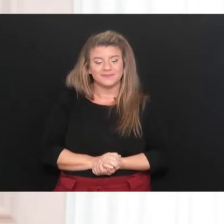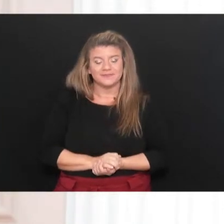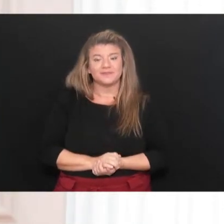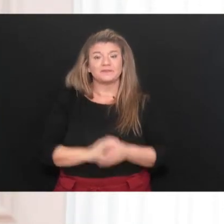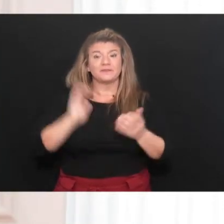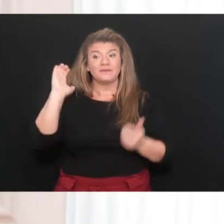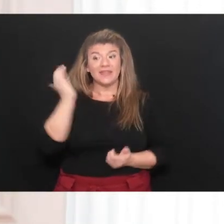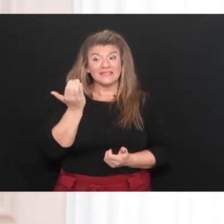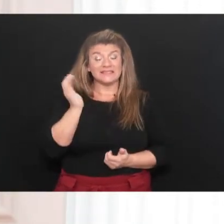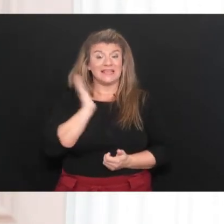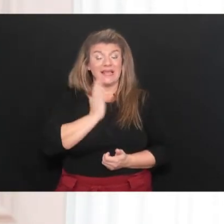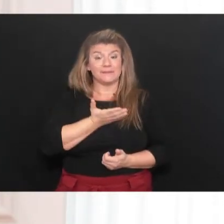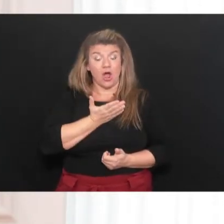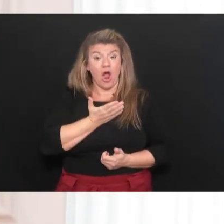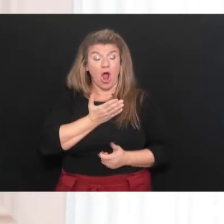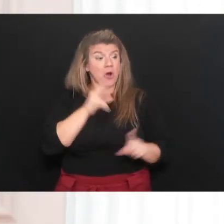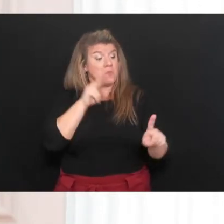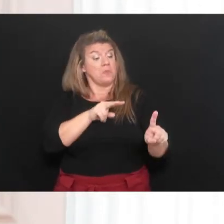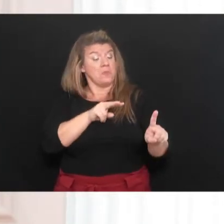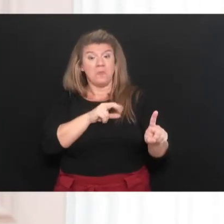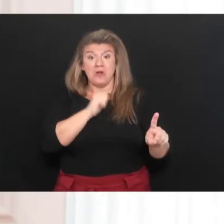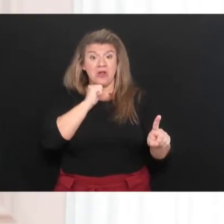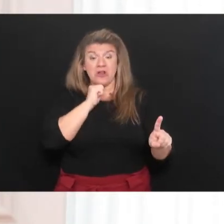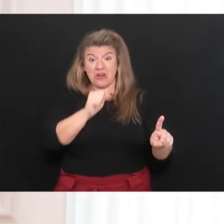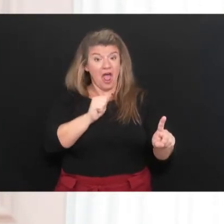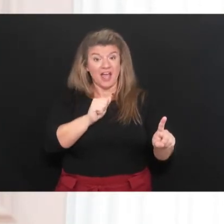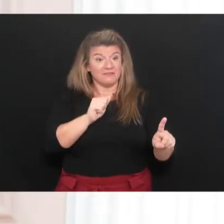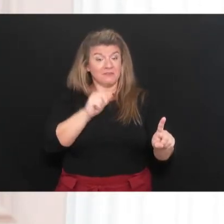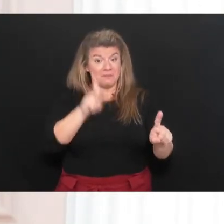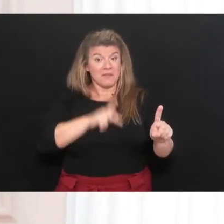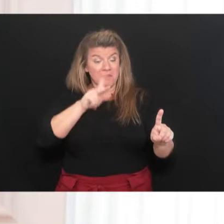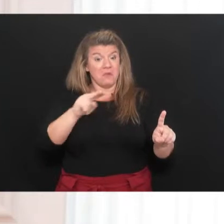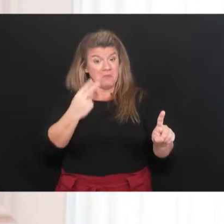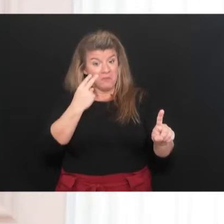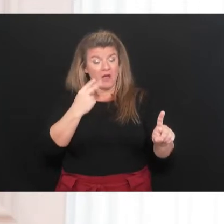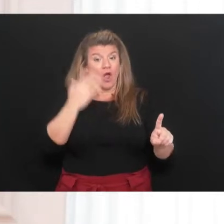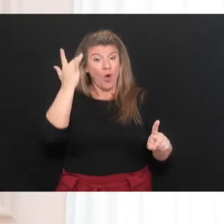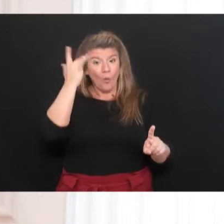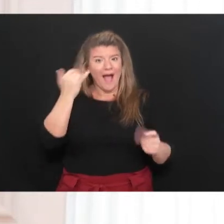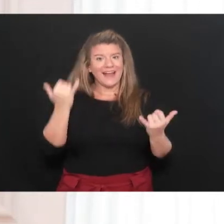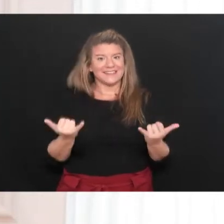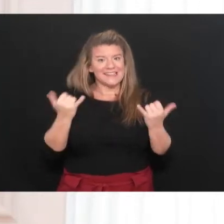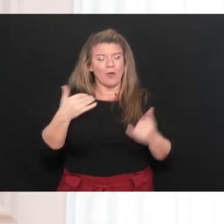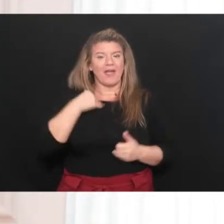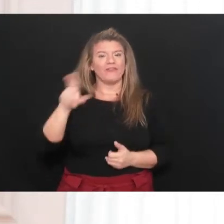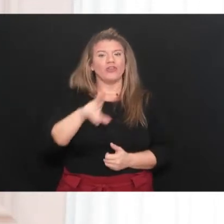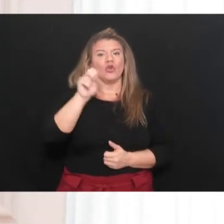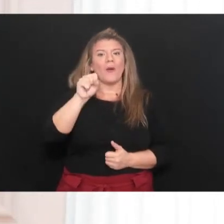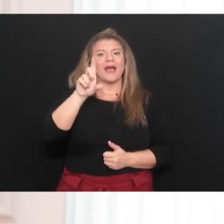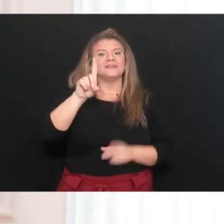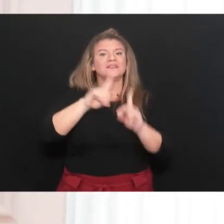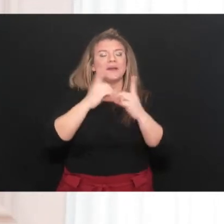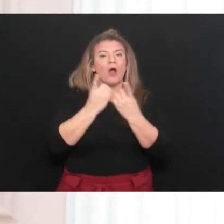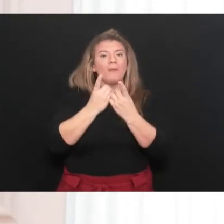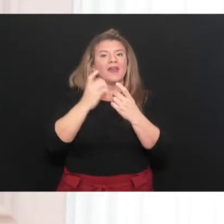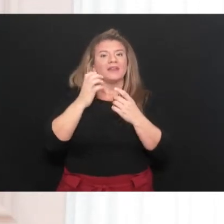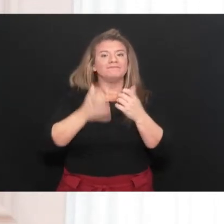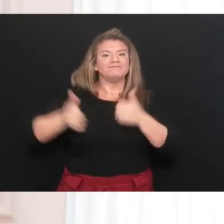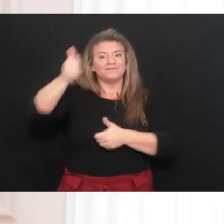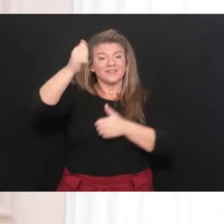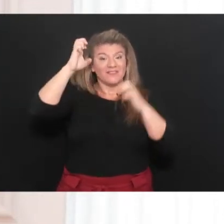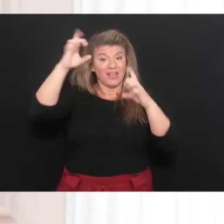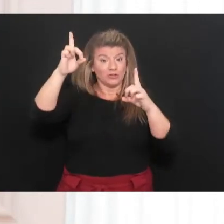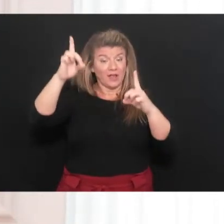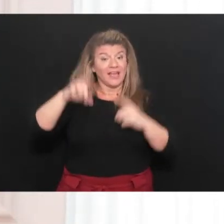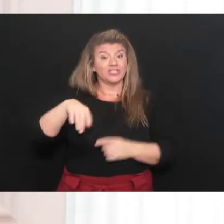Seems our efforts haven't gone unrecognized. As the governor stated, we do have the U.S. Department of Education, and Dr. Cardona is going to be introduced here by